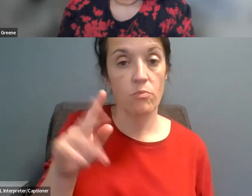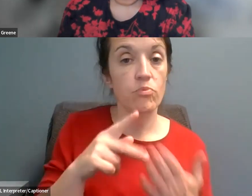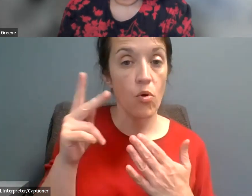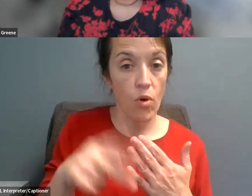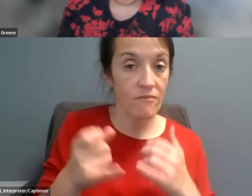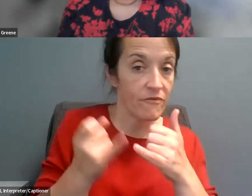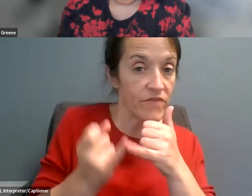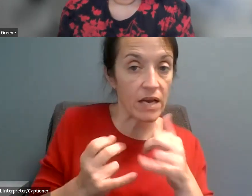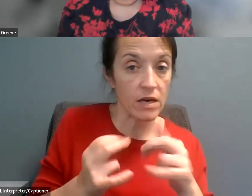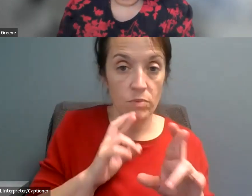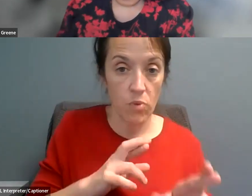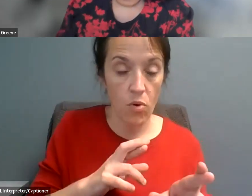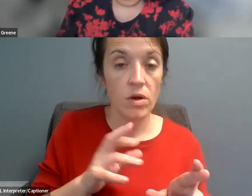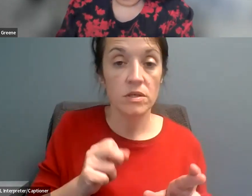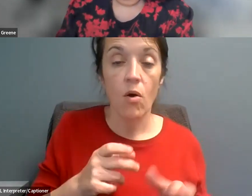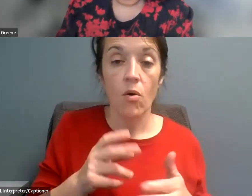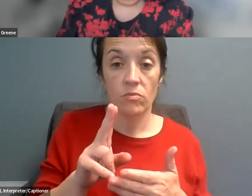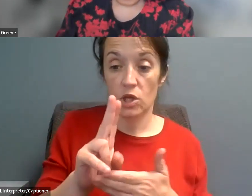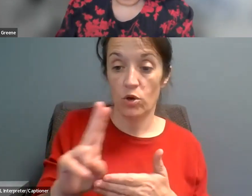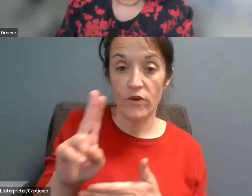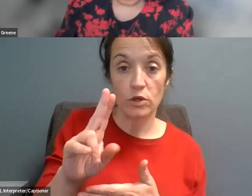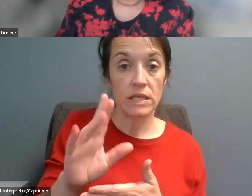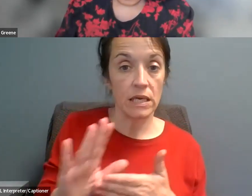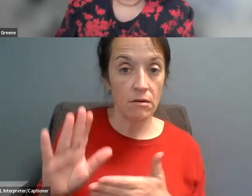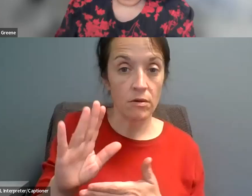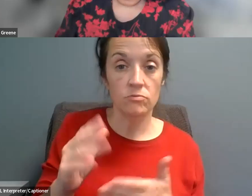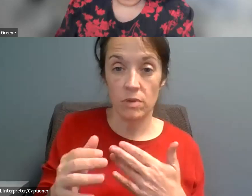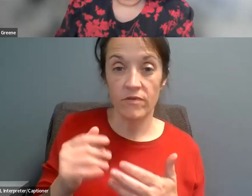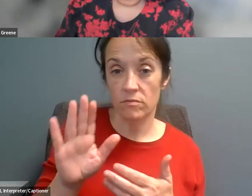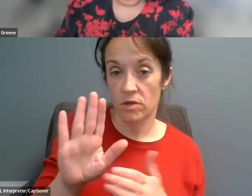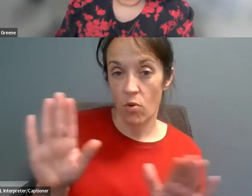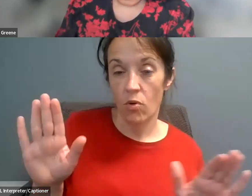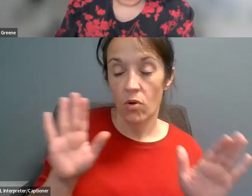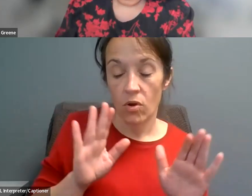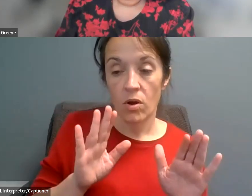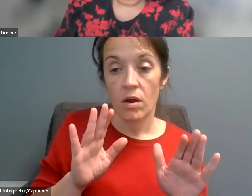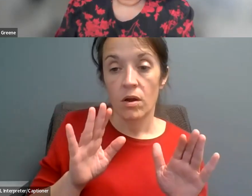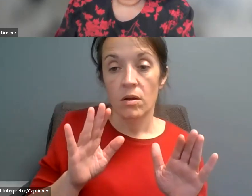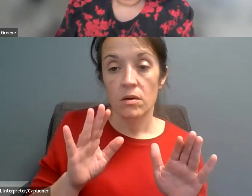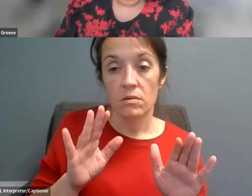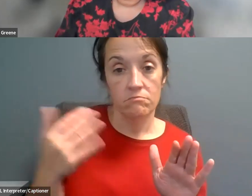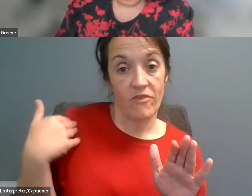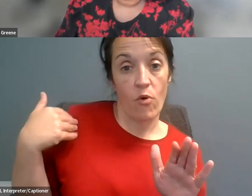plan of work integrates those into the, integrates into those outcomes.